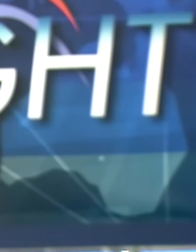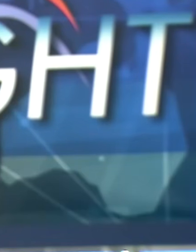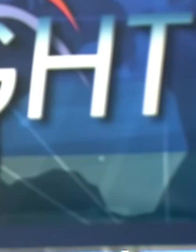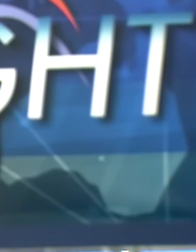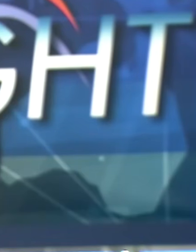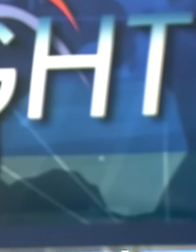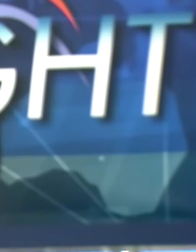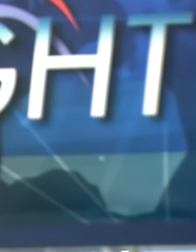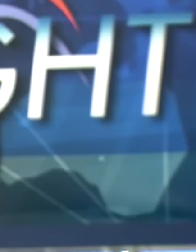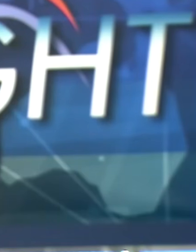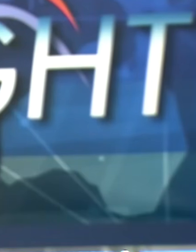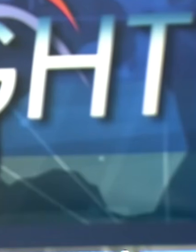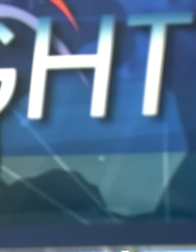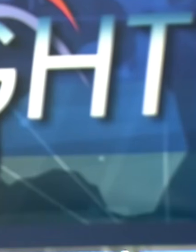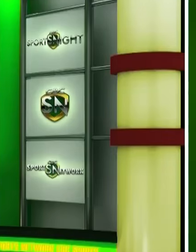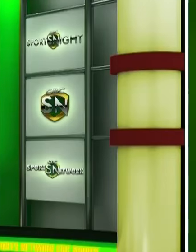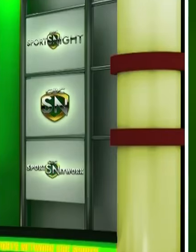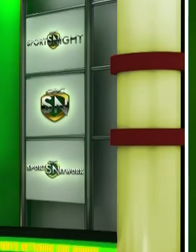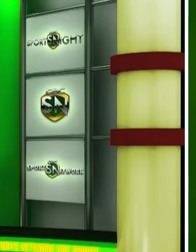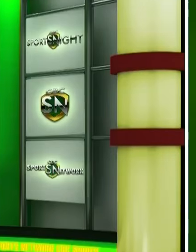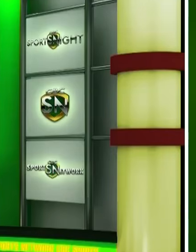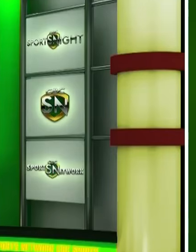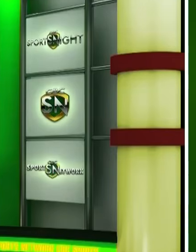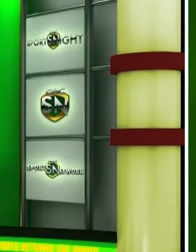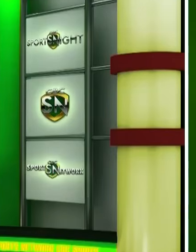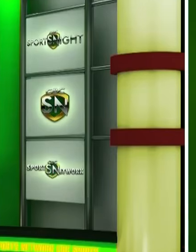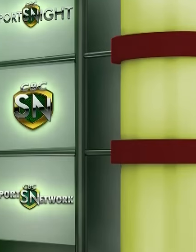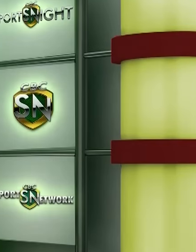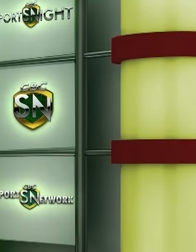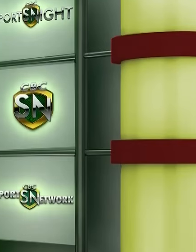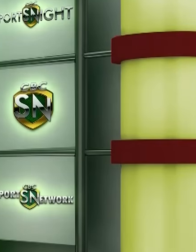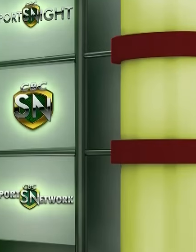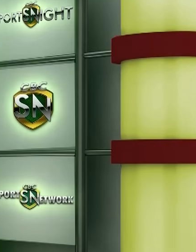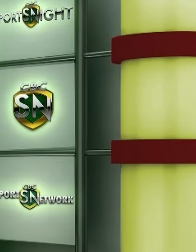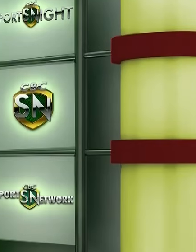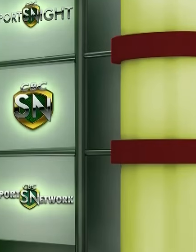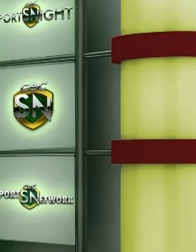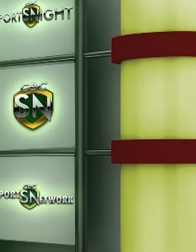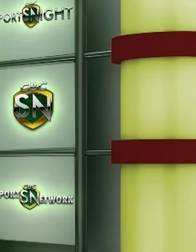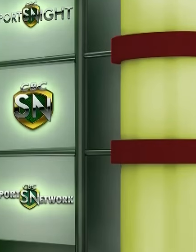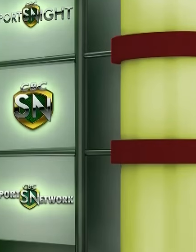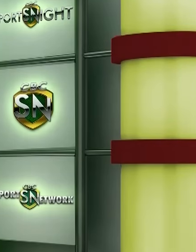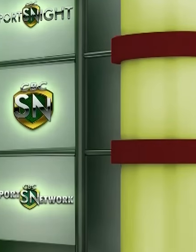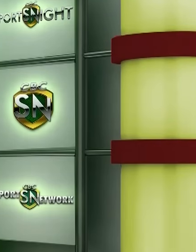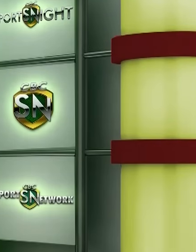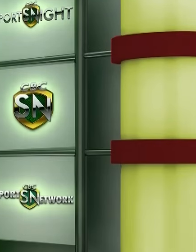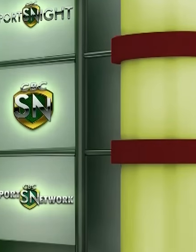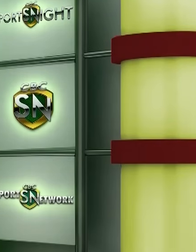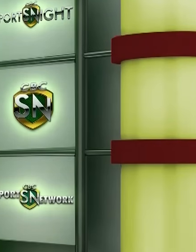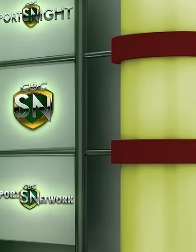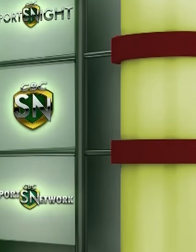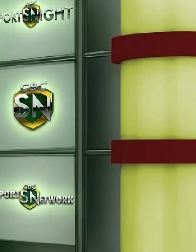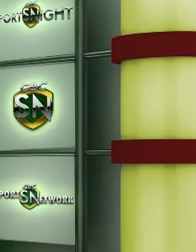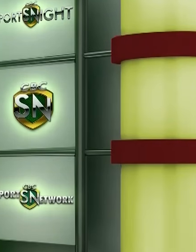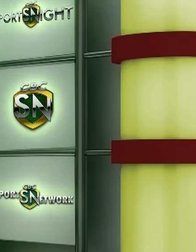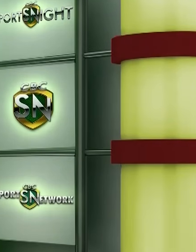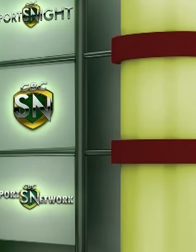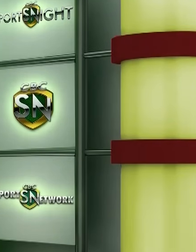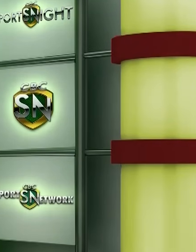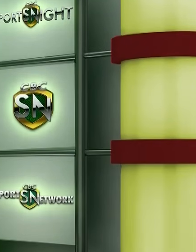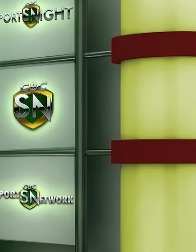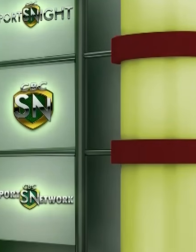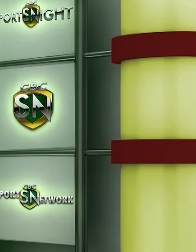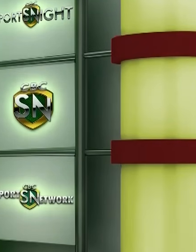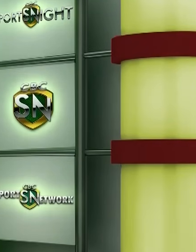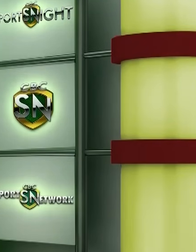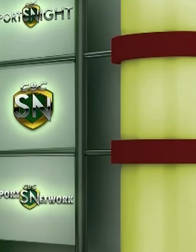Damien Best joins us now for the first half of sports. Good evening, Damien. Well, one day after naming Kyle Mears as the captain, the 14-man Barbados